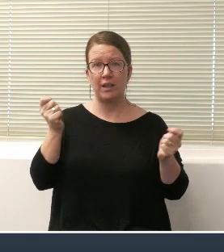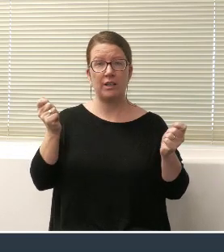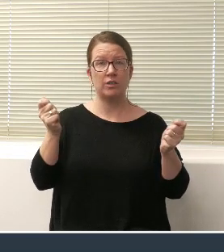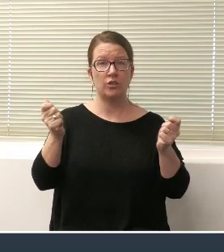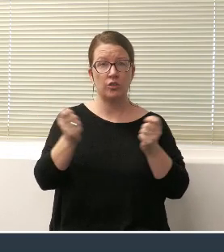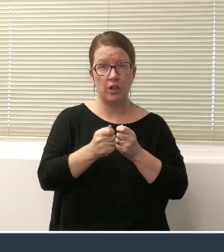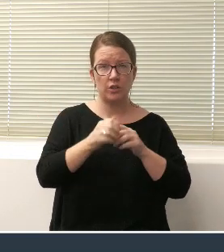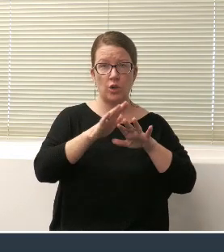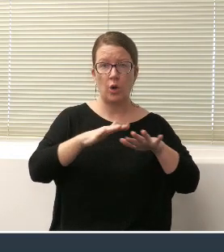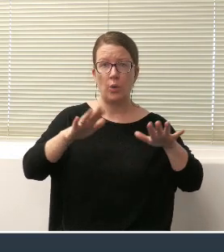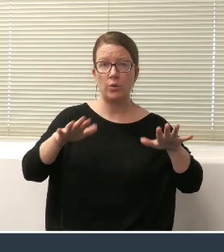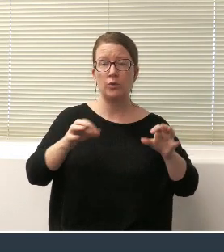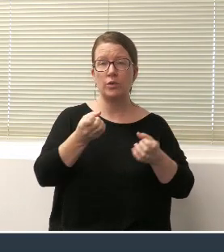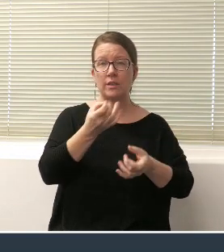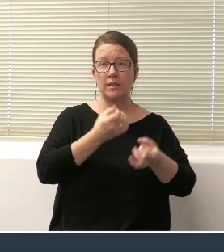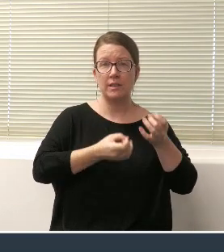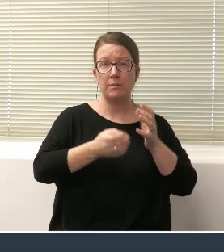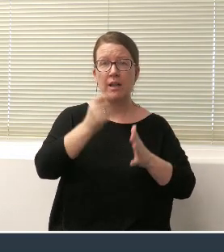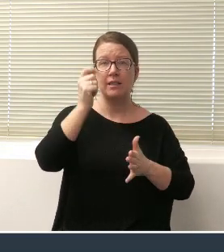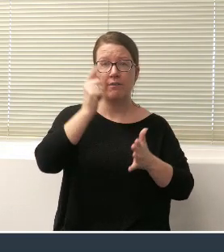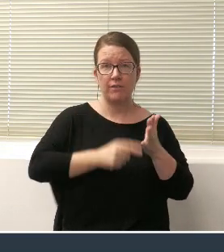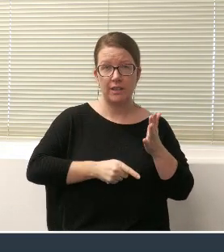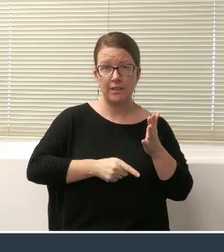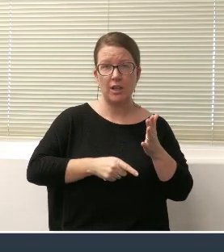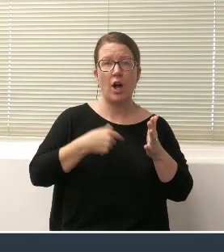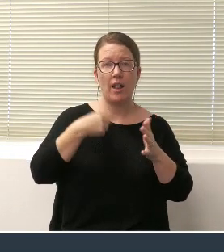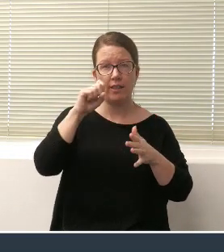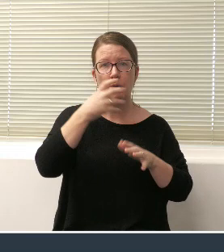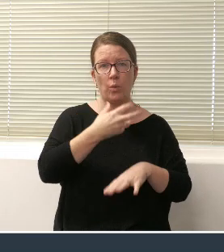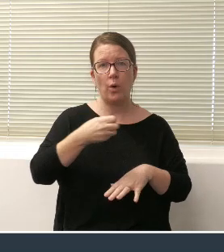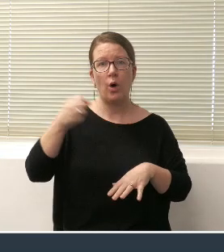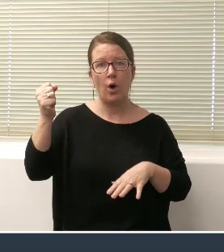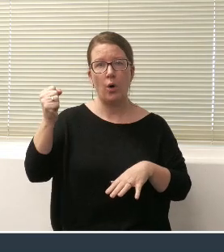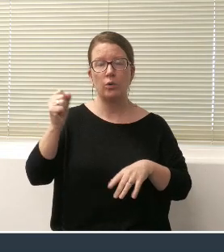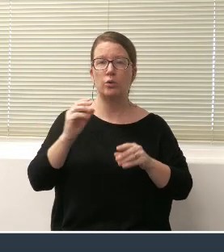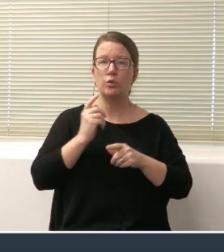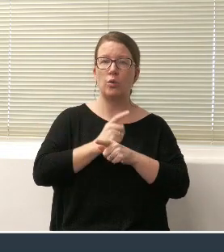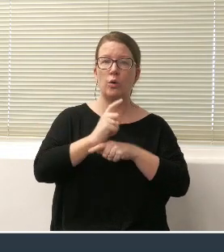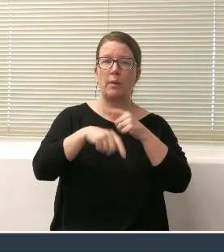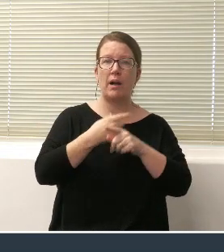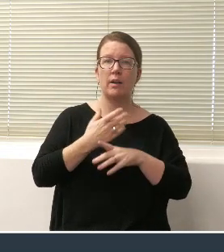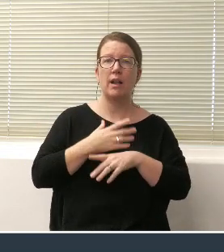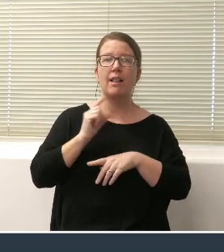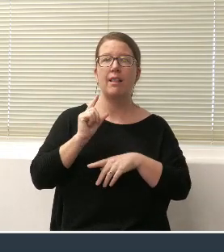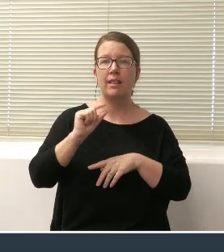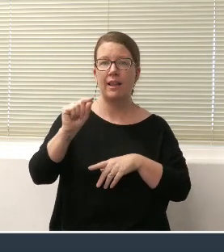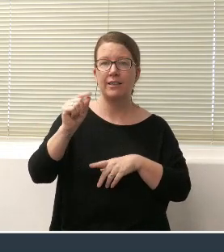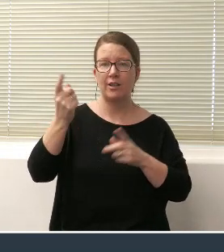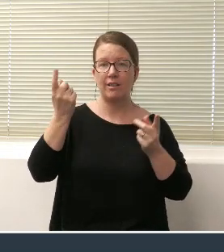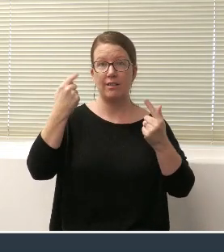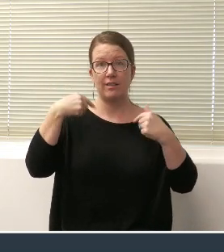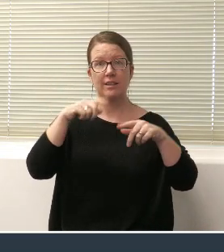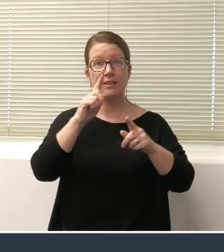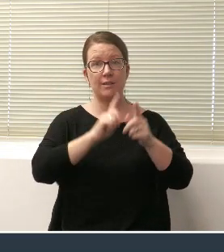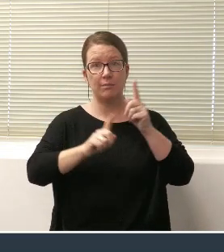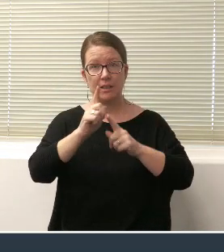to the Ocean Spa fees, but I do intend to raise that later in the meeting to provide some direction to council officers to do some